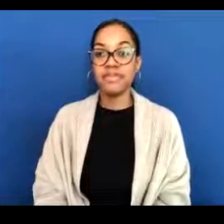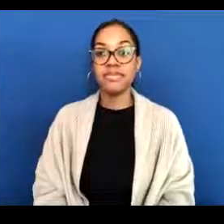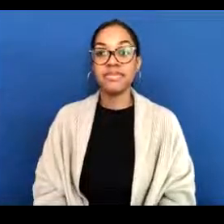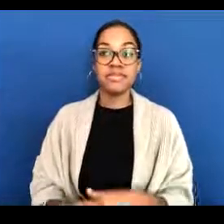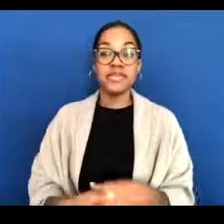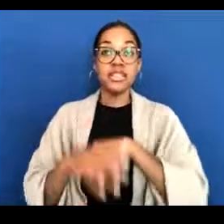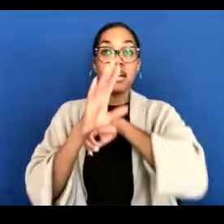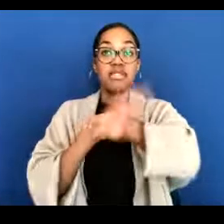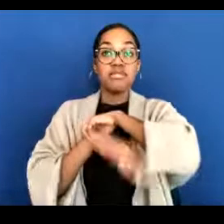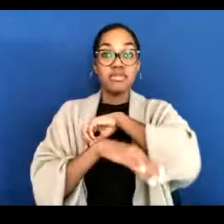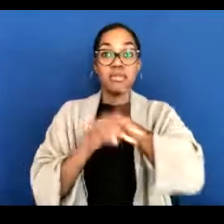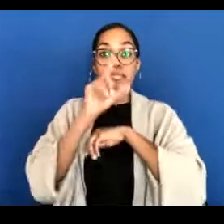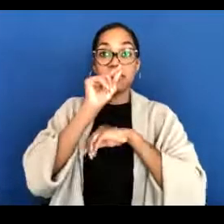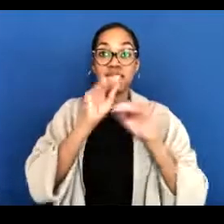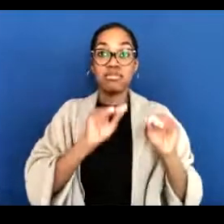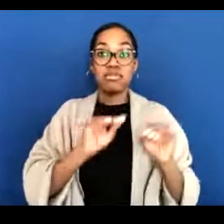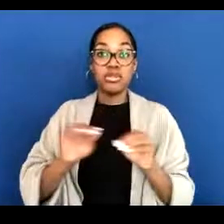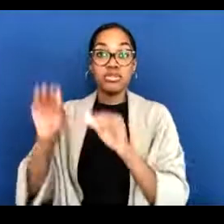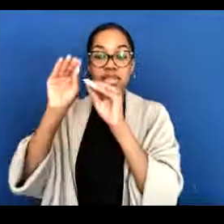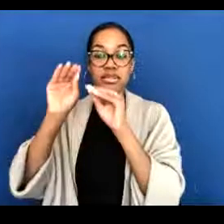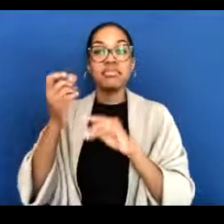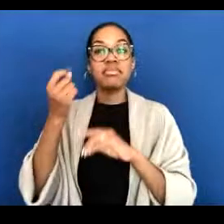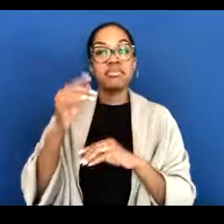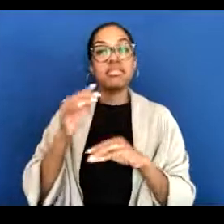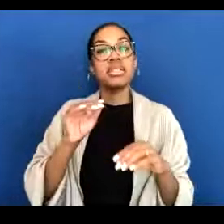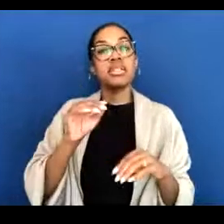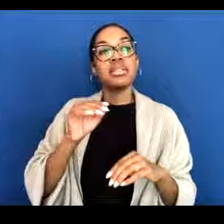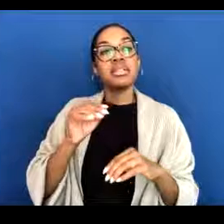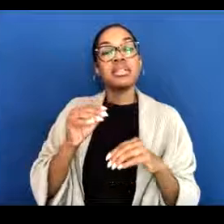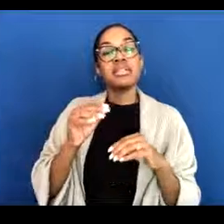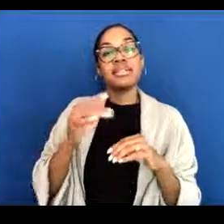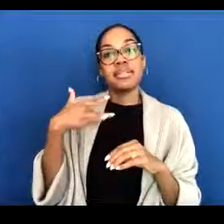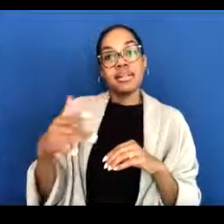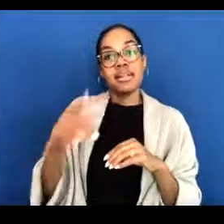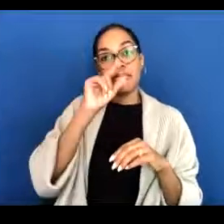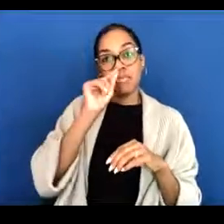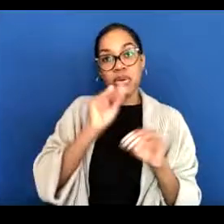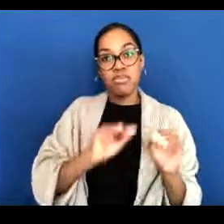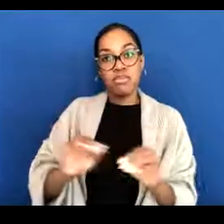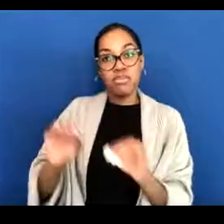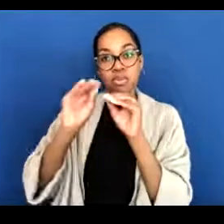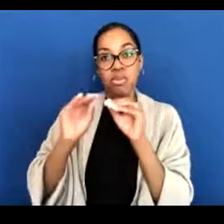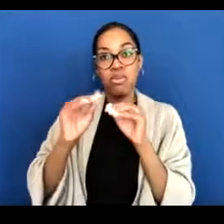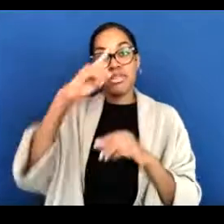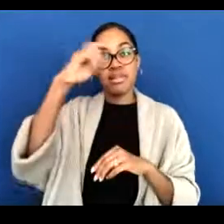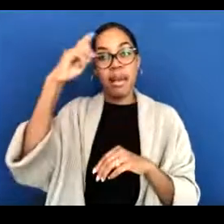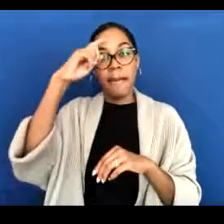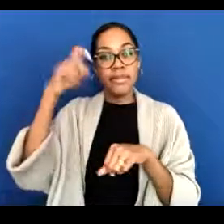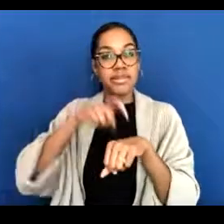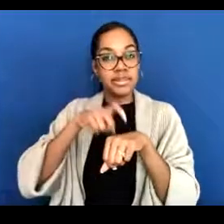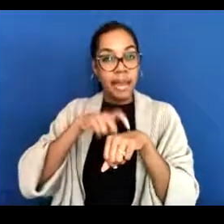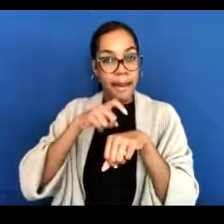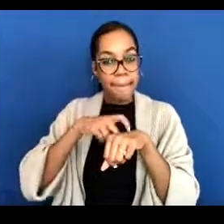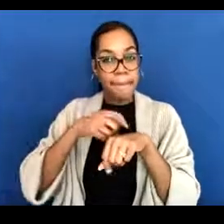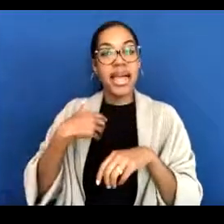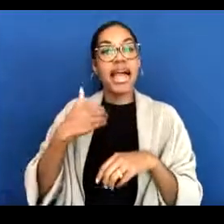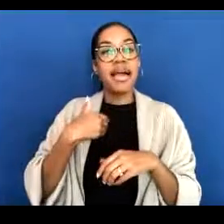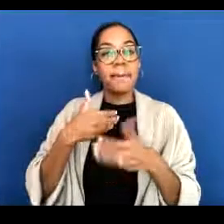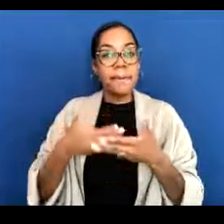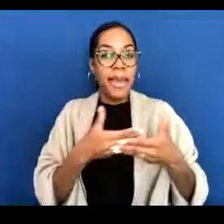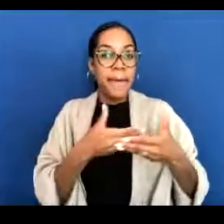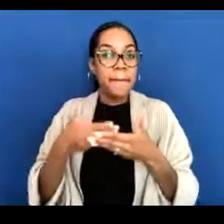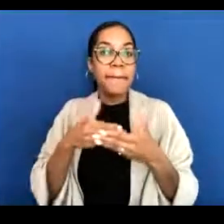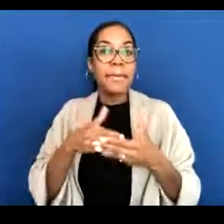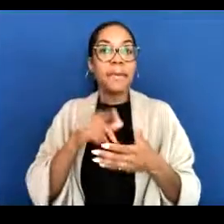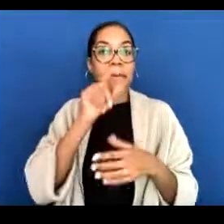after the birds have moved into their breeding territories for the summer, they of course are having babies. Fall migration is an even bigger event than